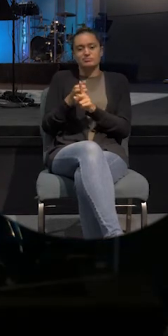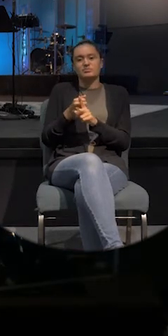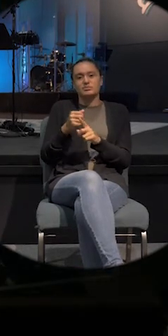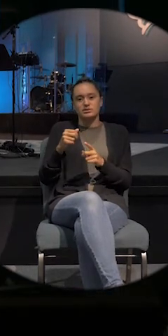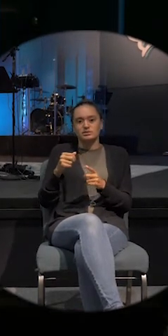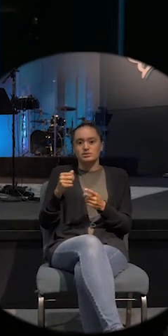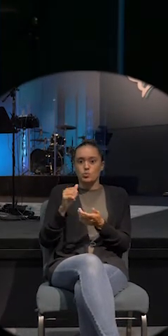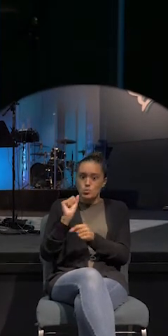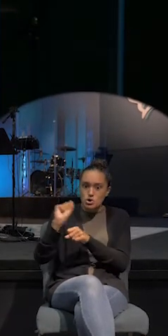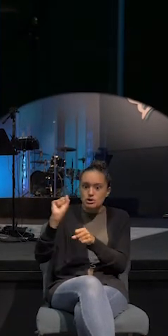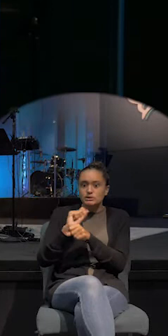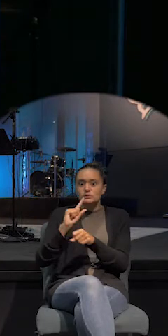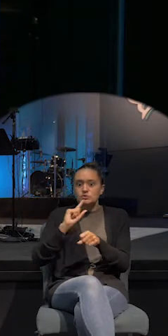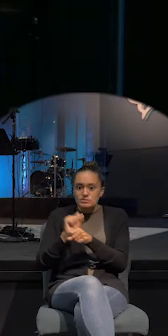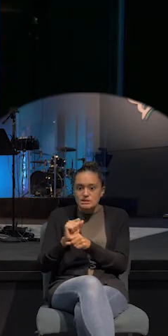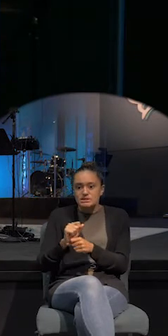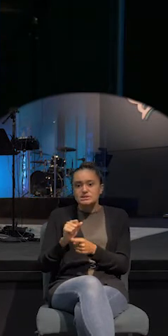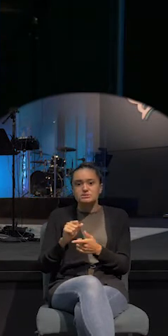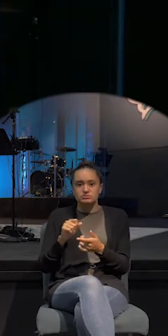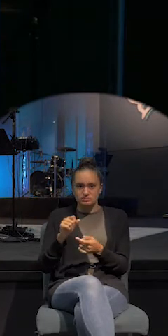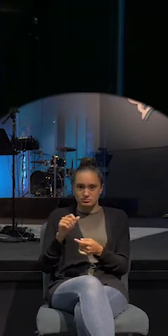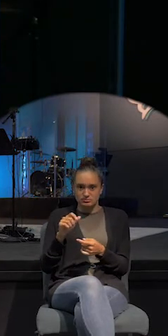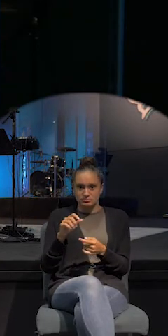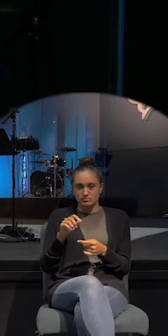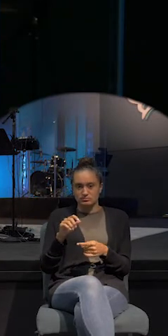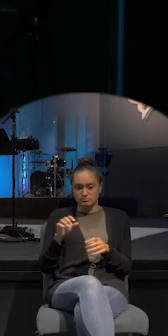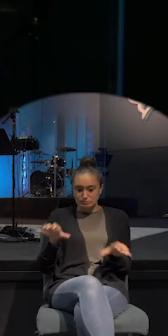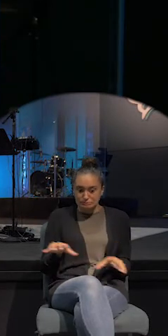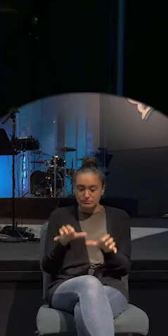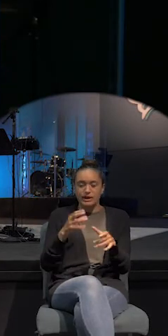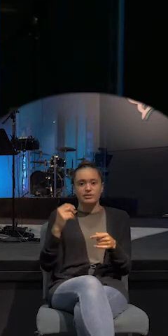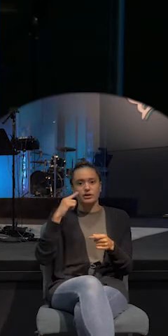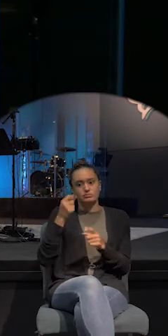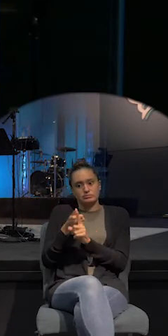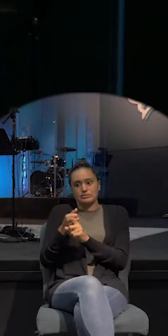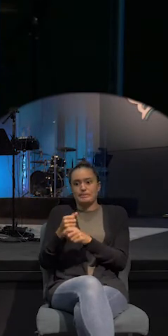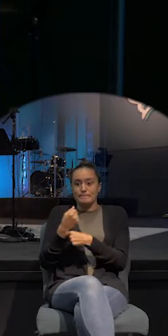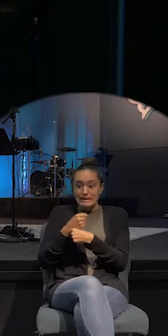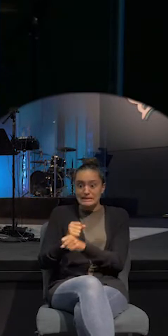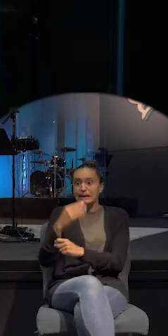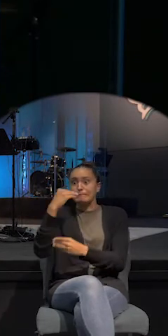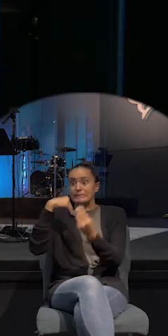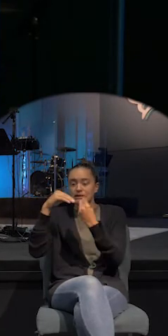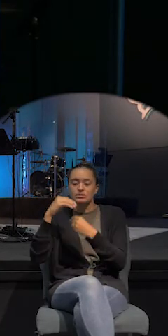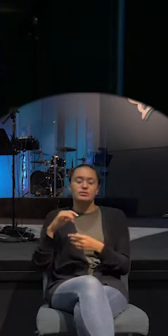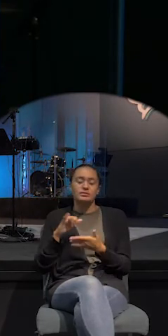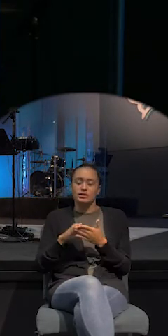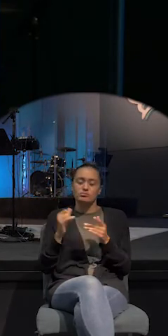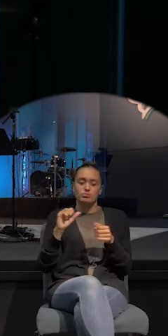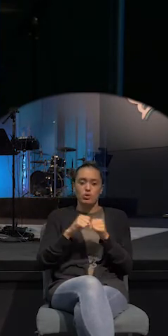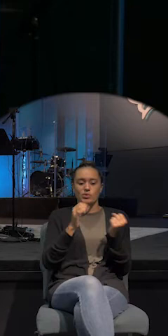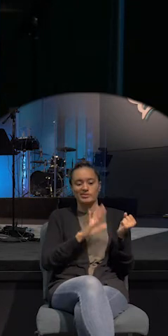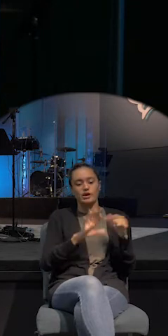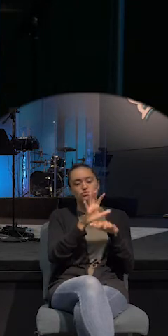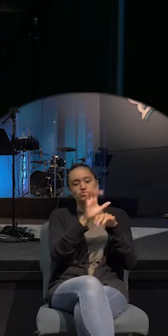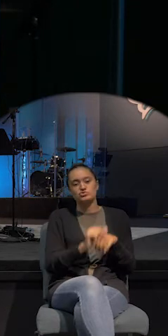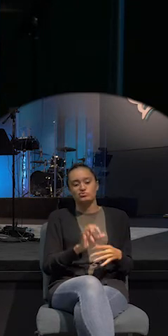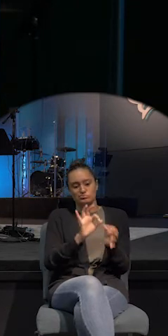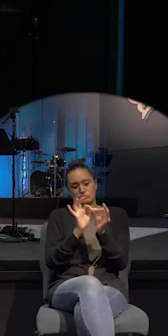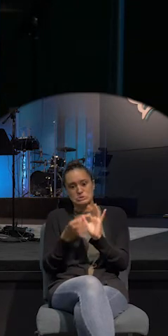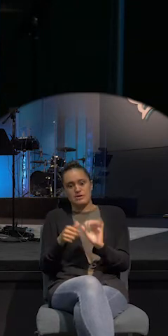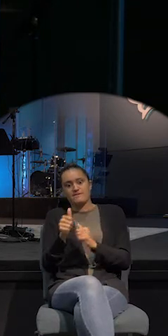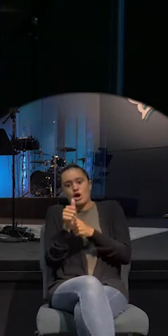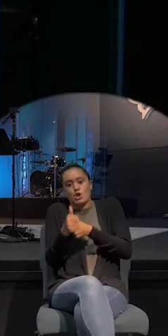sifting. They thought they were threshing, winnowing, and they thought they were preparing a meal. And this all broke their traditional interpretation of keeping the